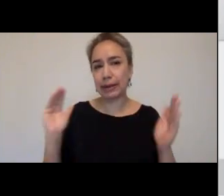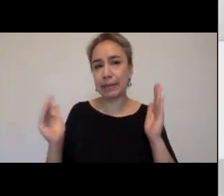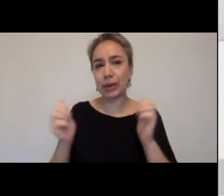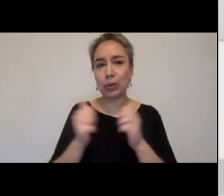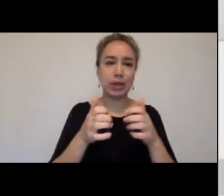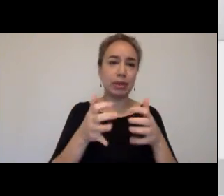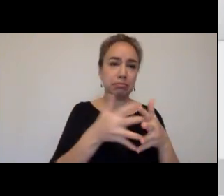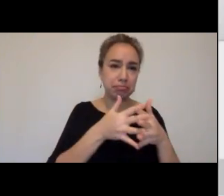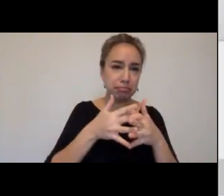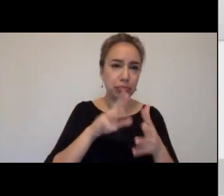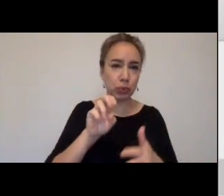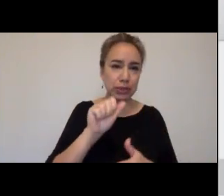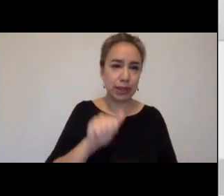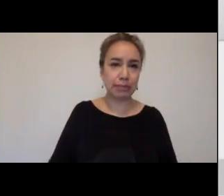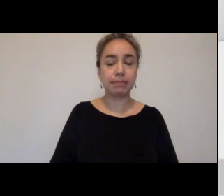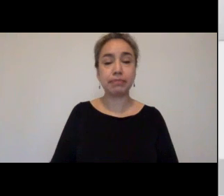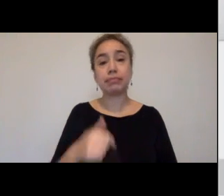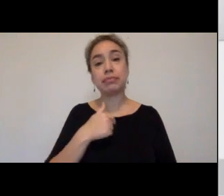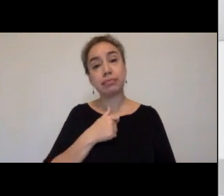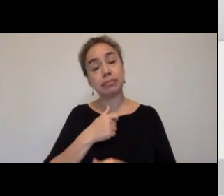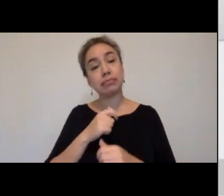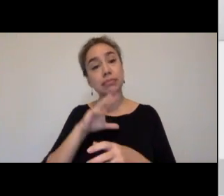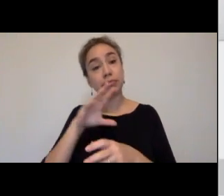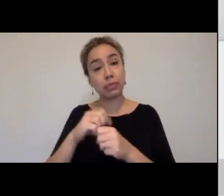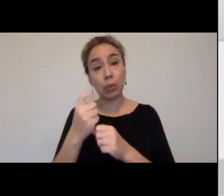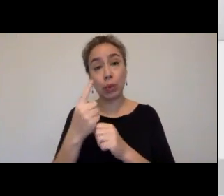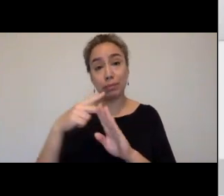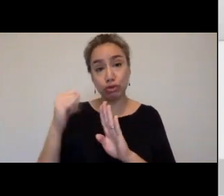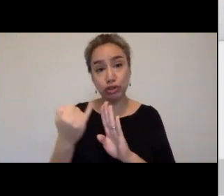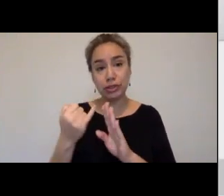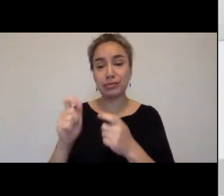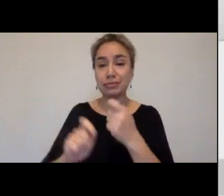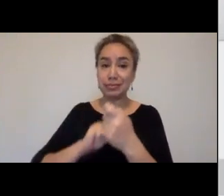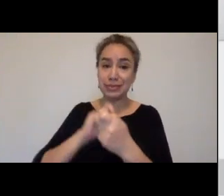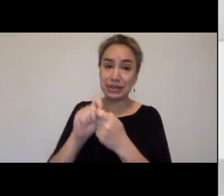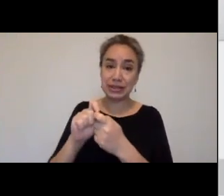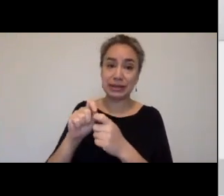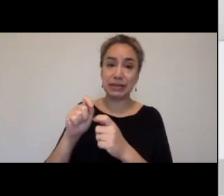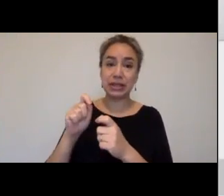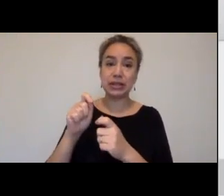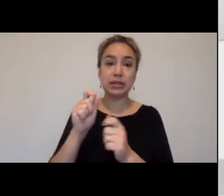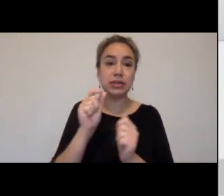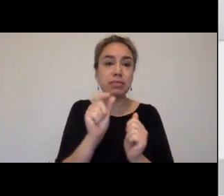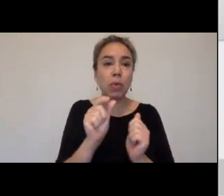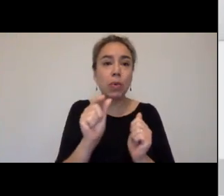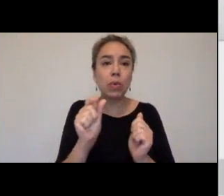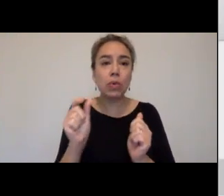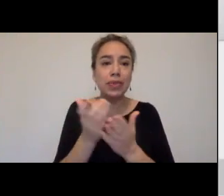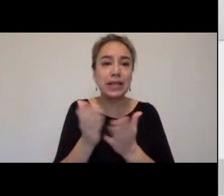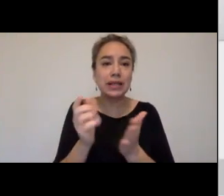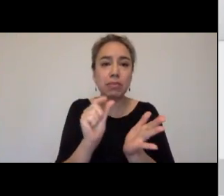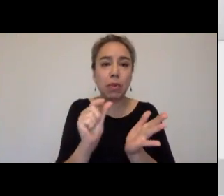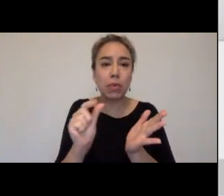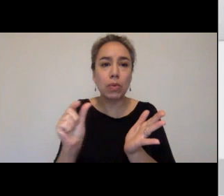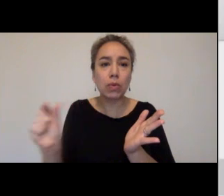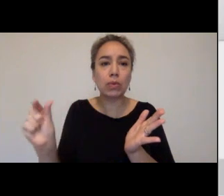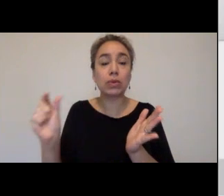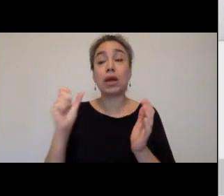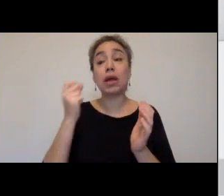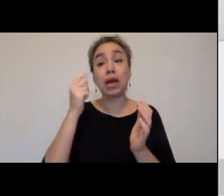at a project with specific small pieces across many different